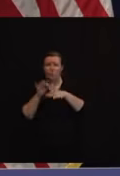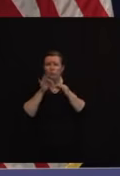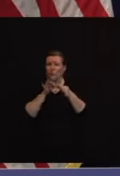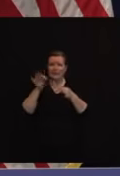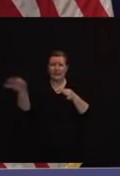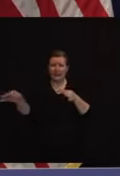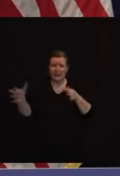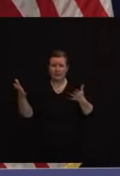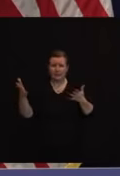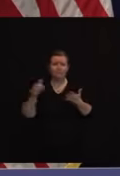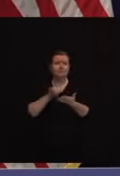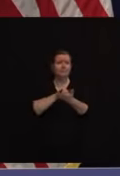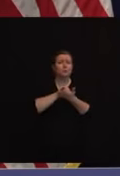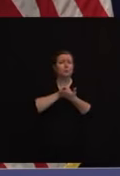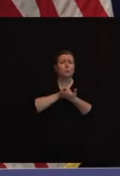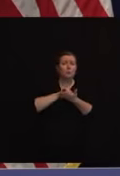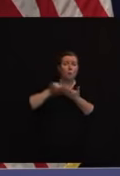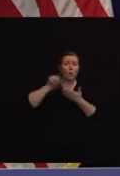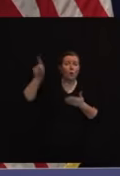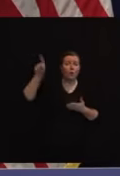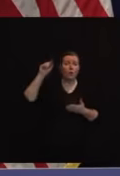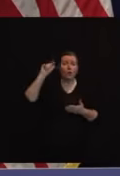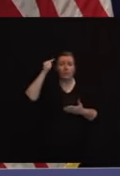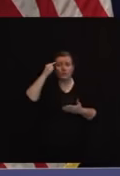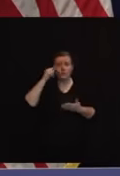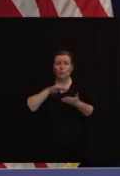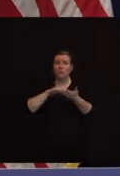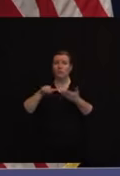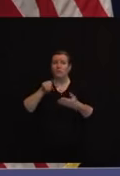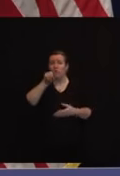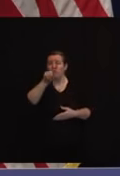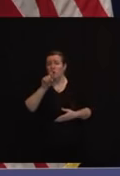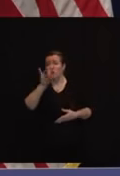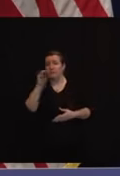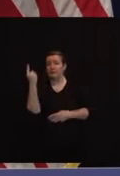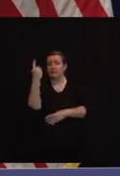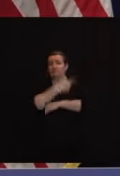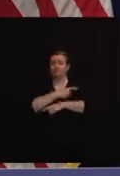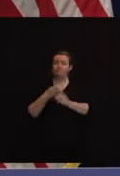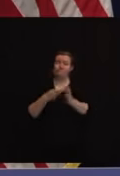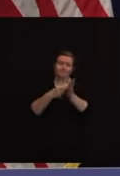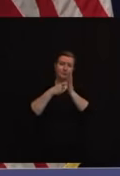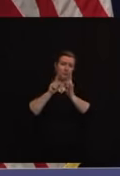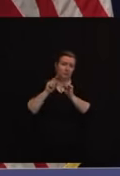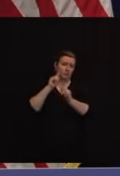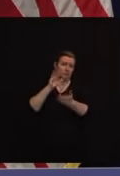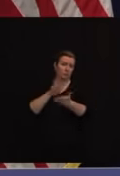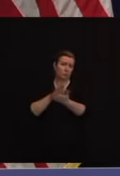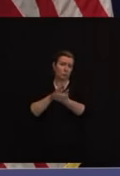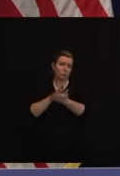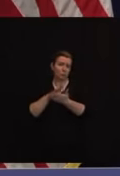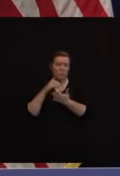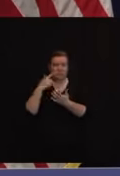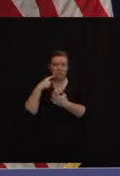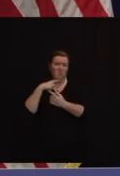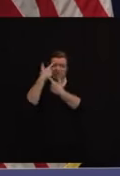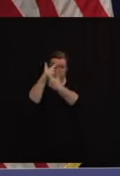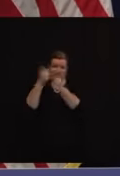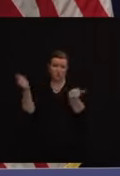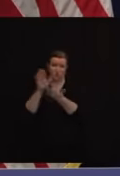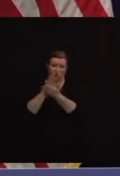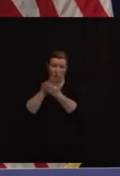apparently waived the 180-day school requirement and is leaving it up to the districts. Would you consider that at all?